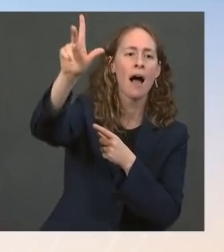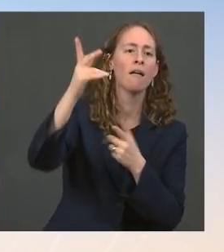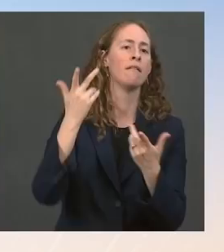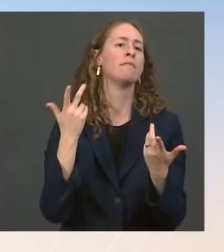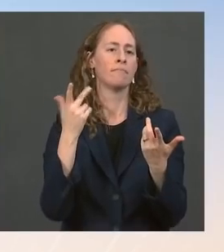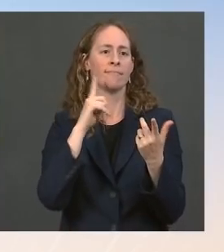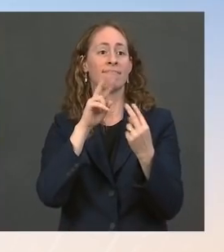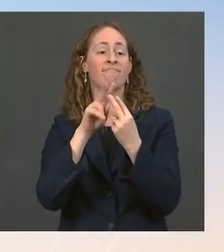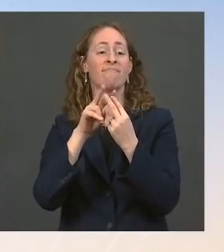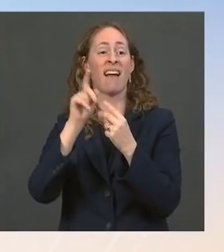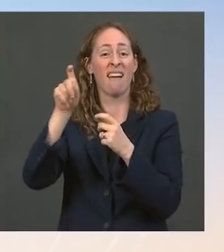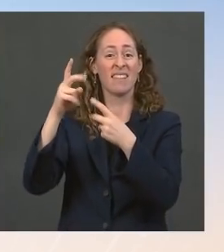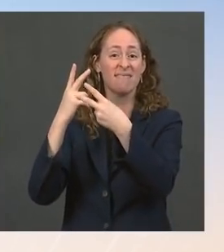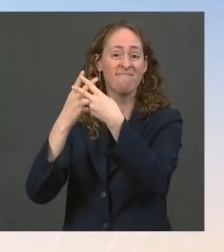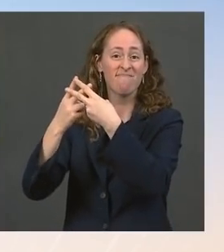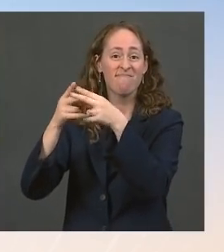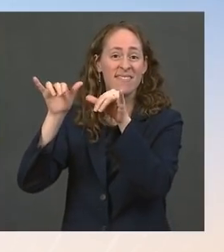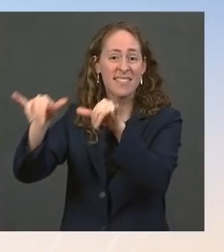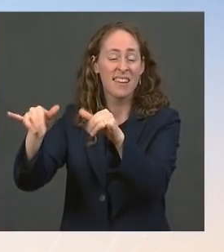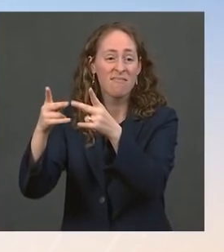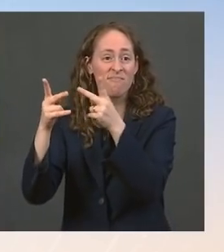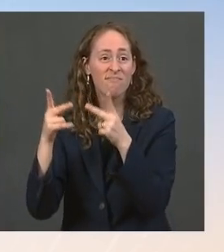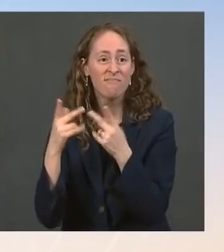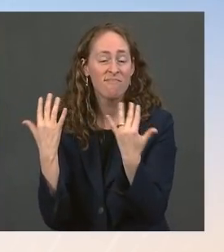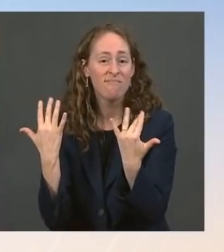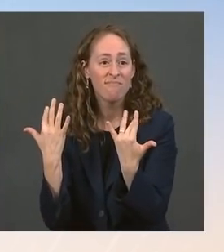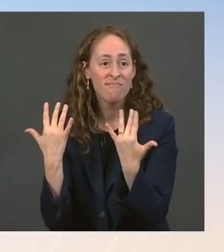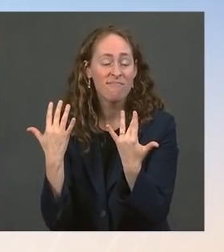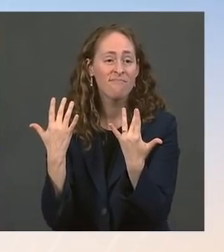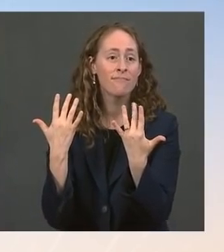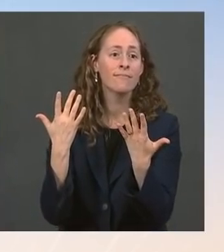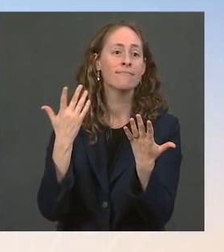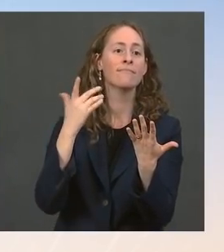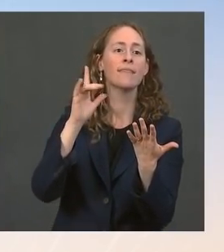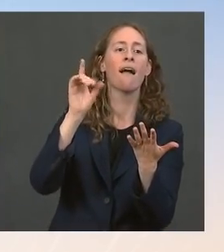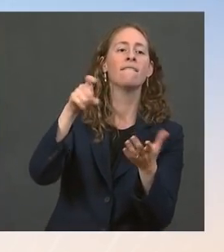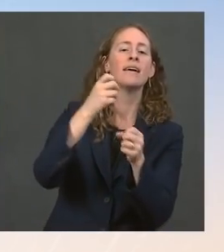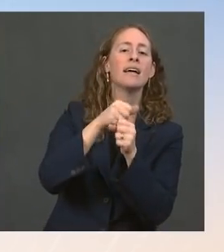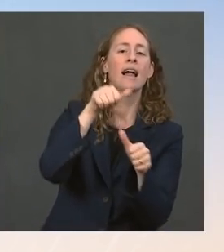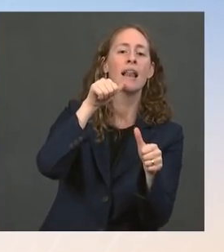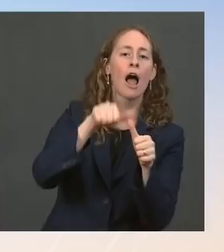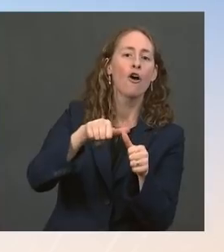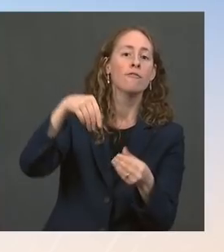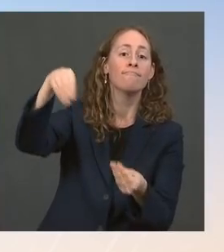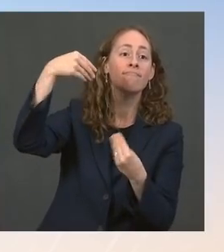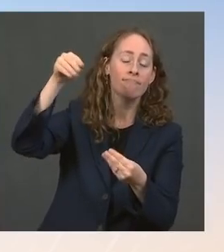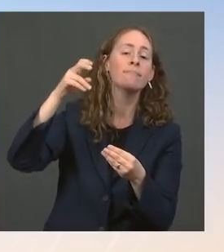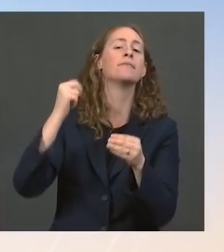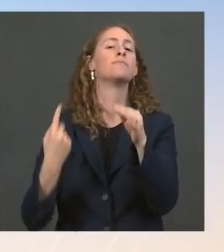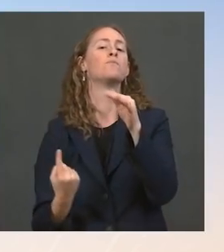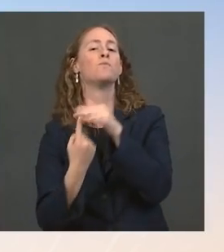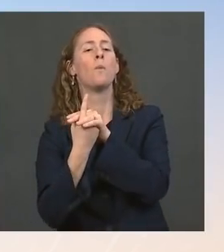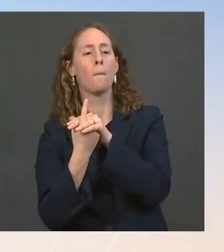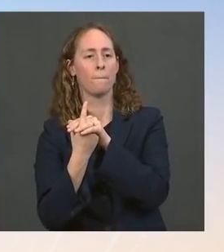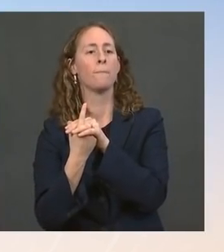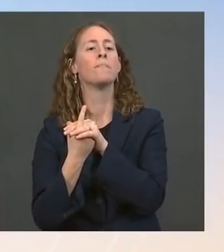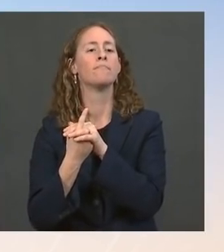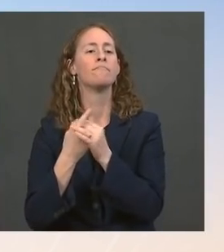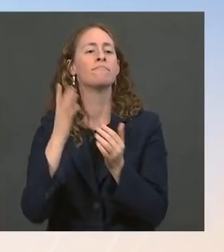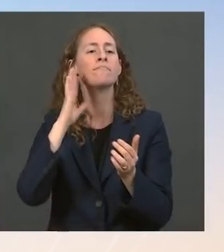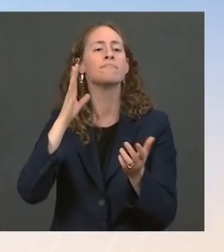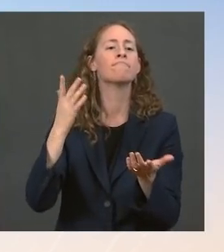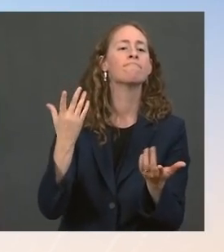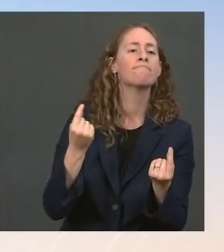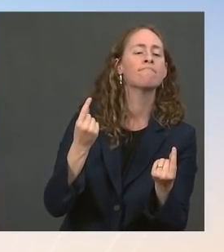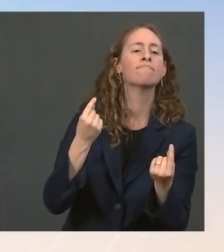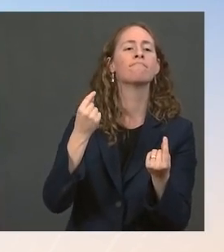detention facility or require them to go get a notice to appear, and including providing their biometric data and otherwise, so that they can